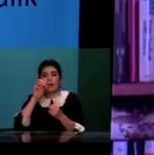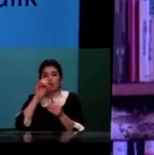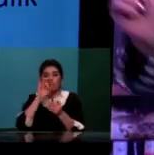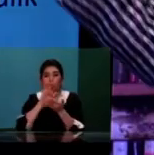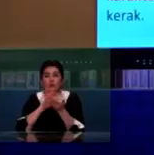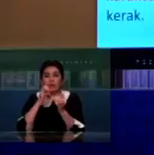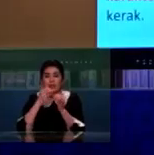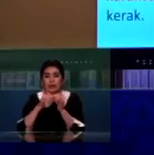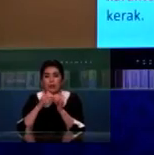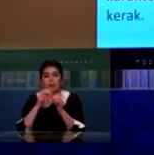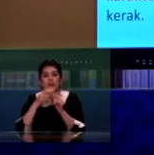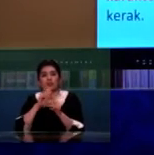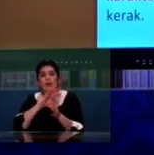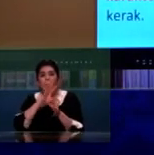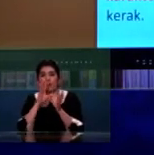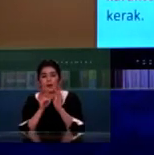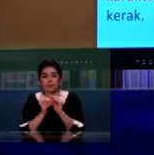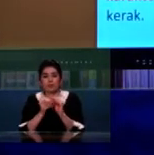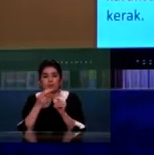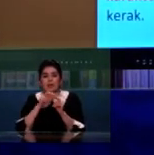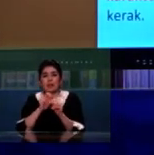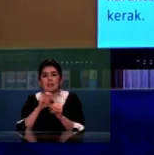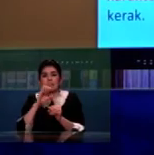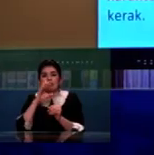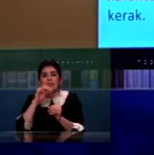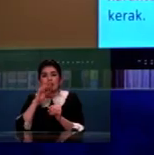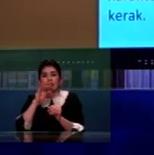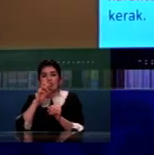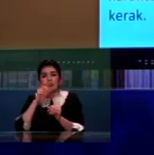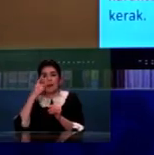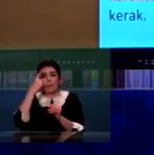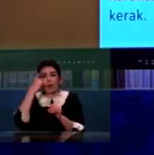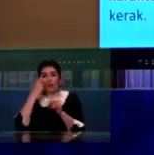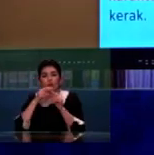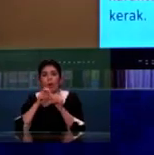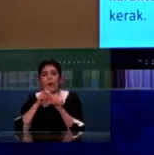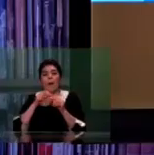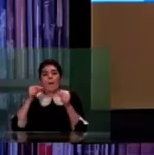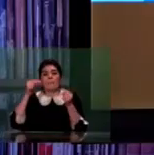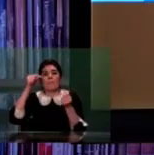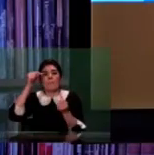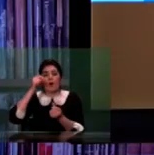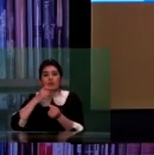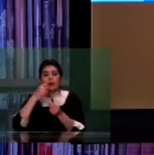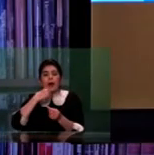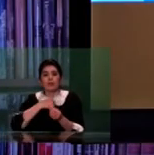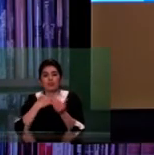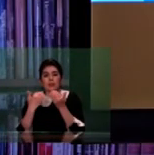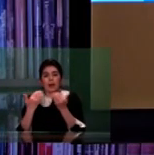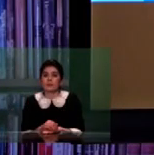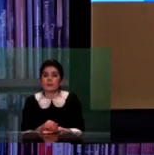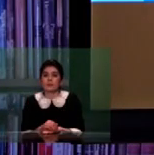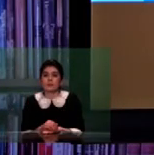qiymat. Bularning barchasi statistik ma'lumotlarga mos bo'lgan xarakterli qiymatlarni aks